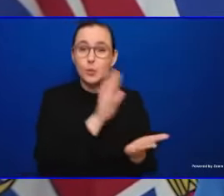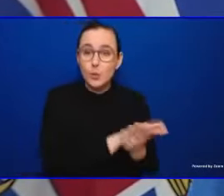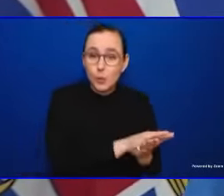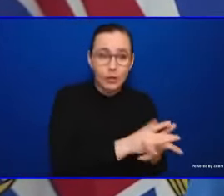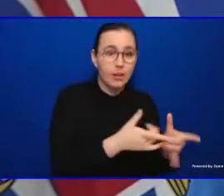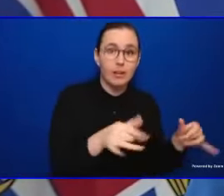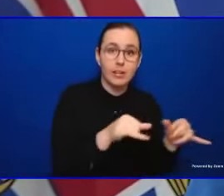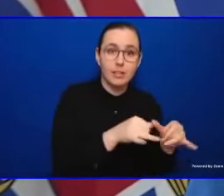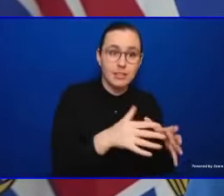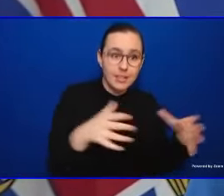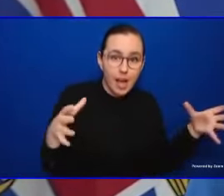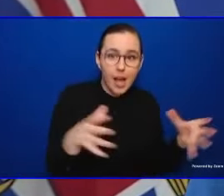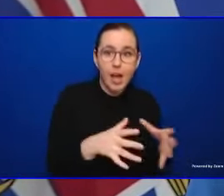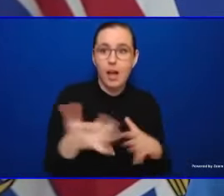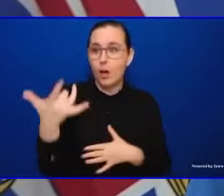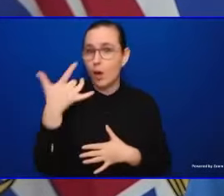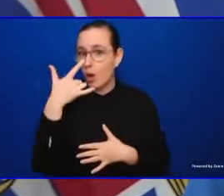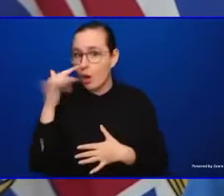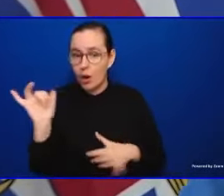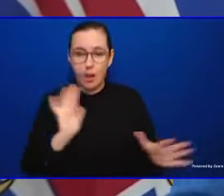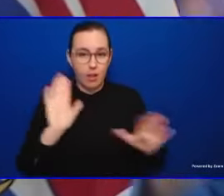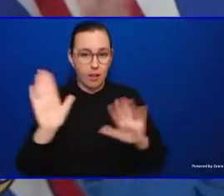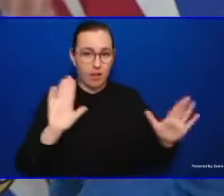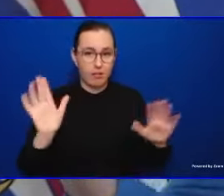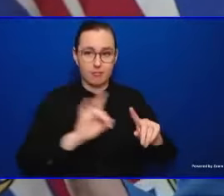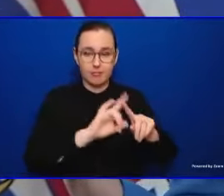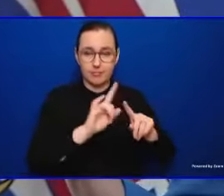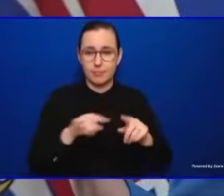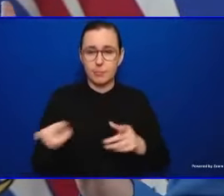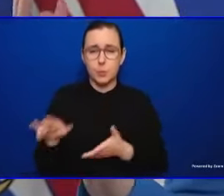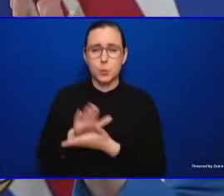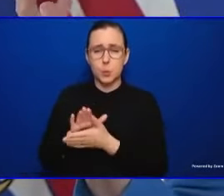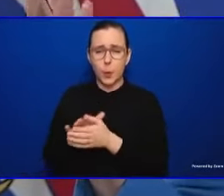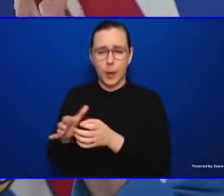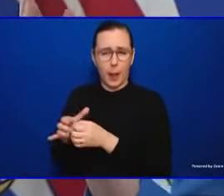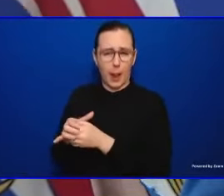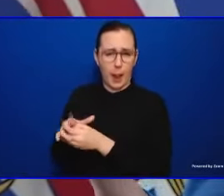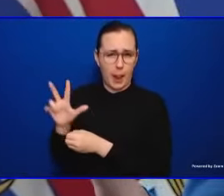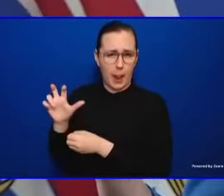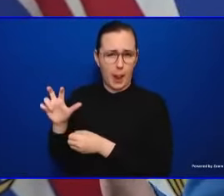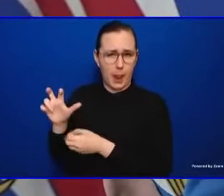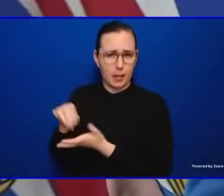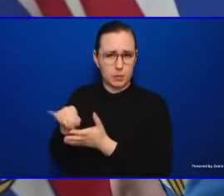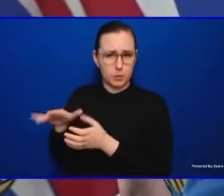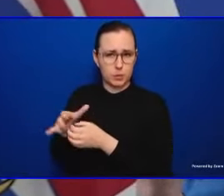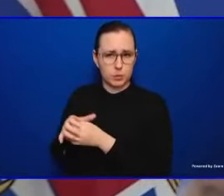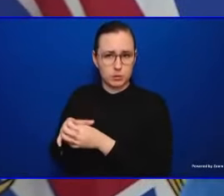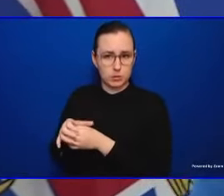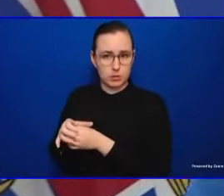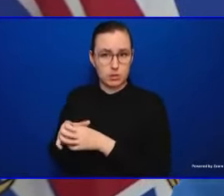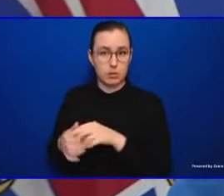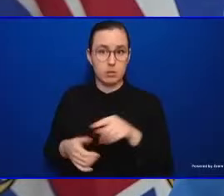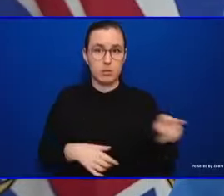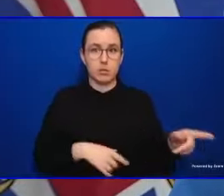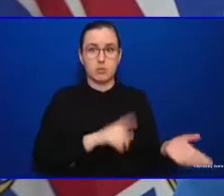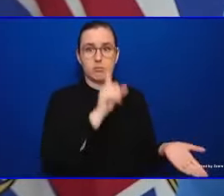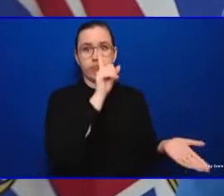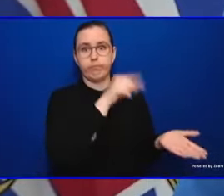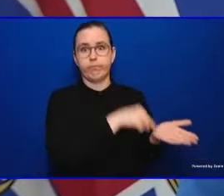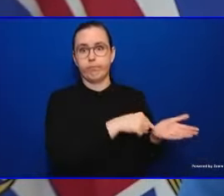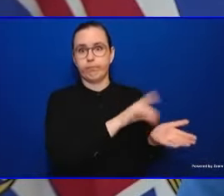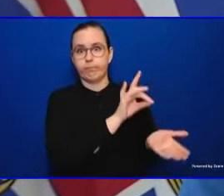in a school of 300 students versus a school of 18 or 1900 students. In Surrey,